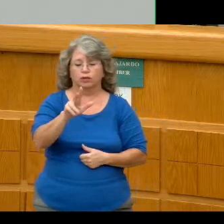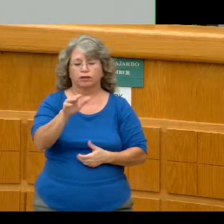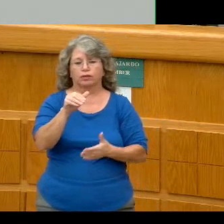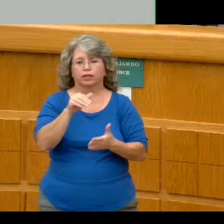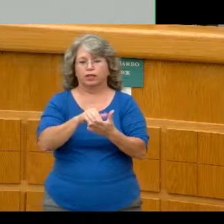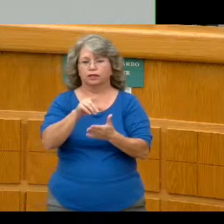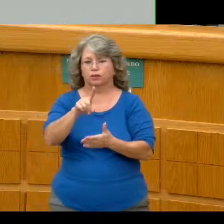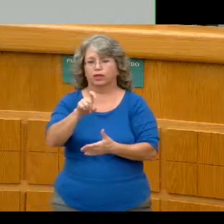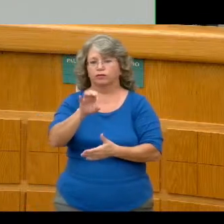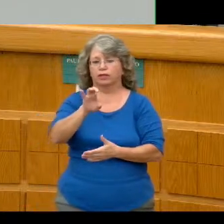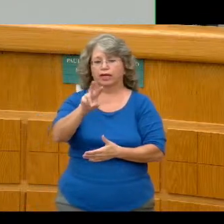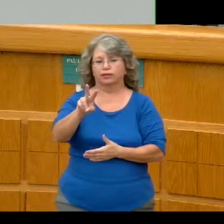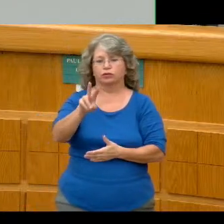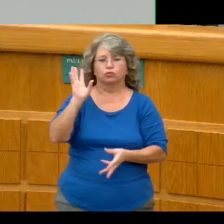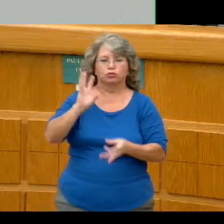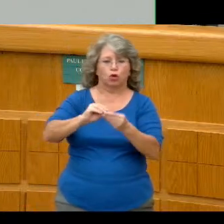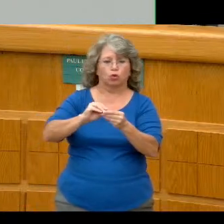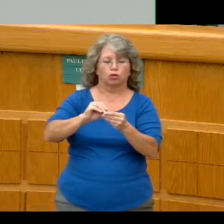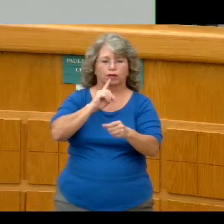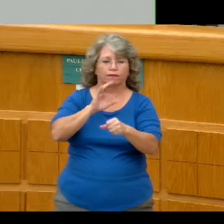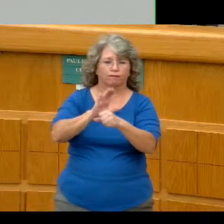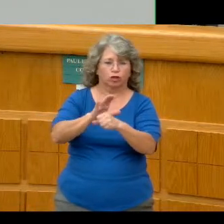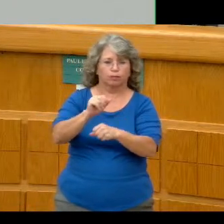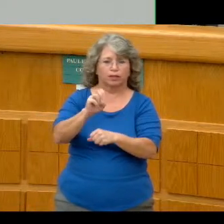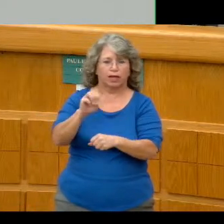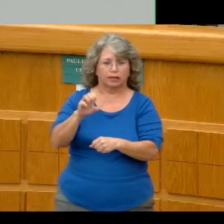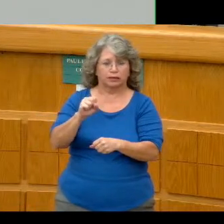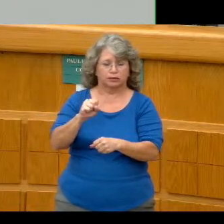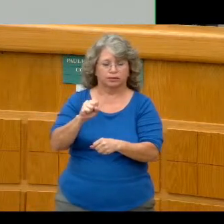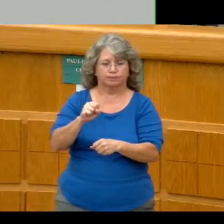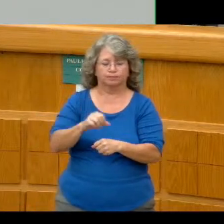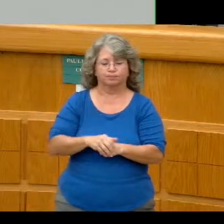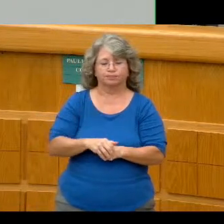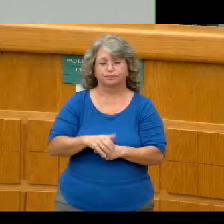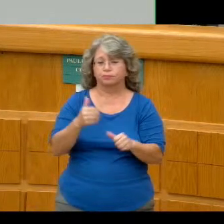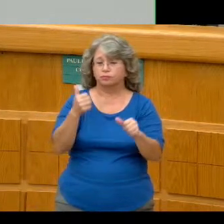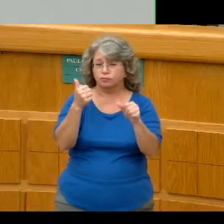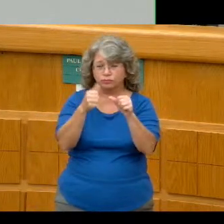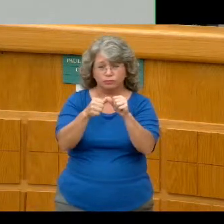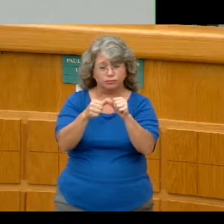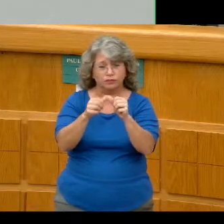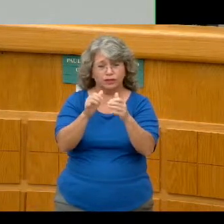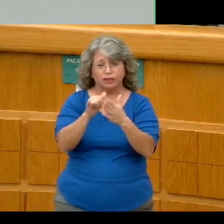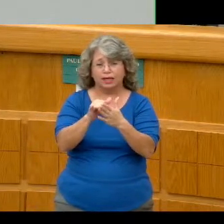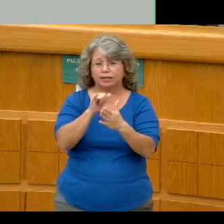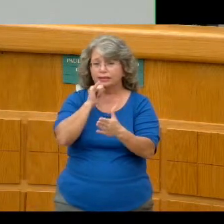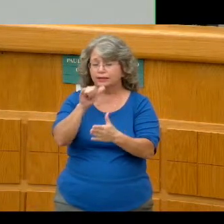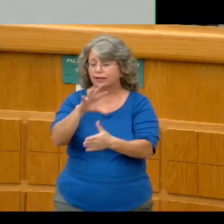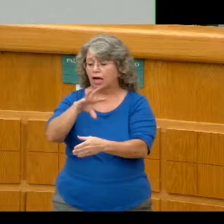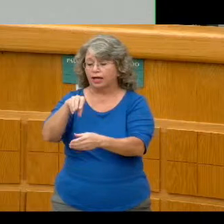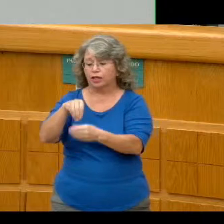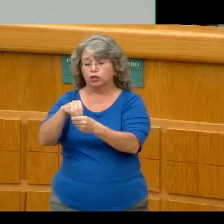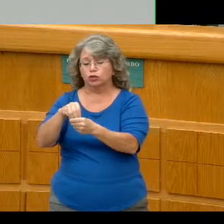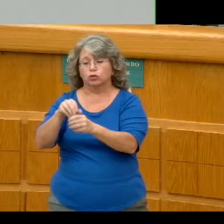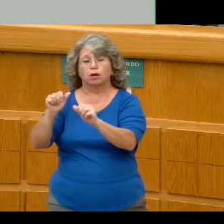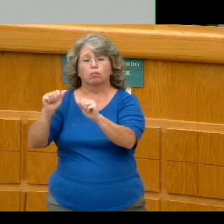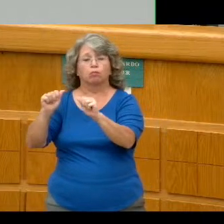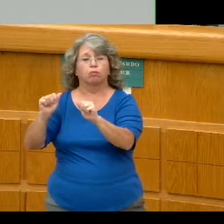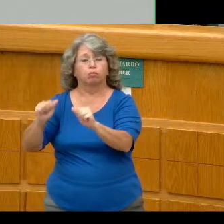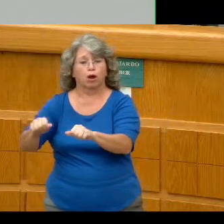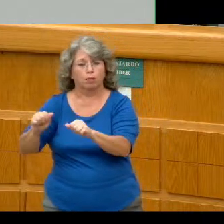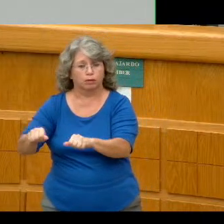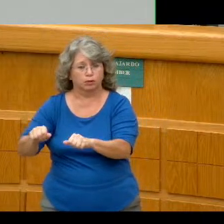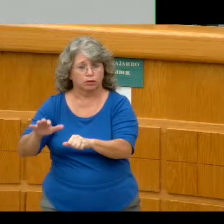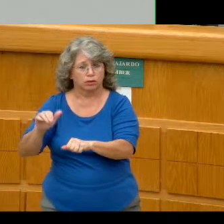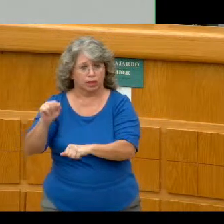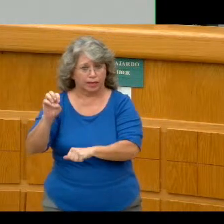23,192 total confirmed cases in the coastal Bend area. And remember, that doesn't include the probable cases that were reported for Nueces